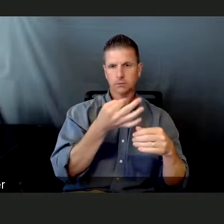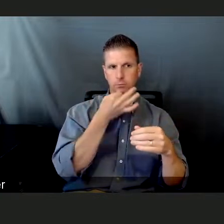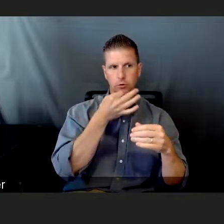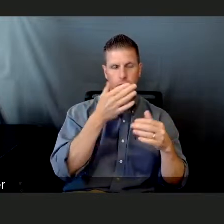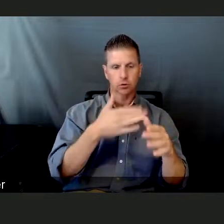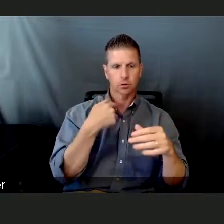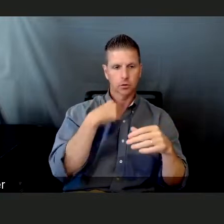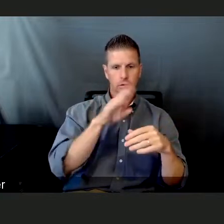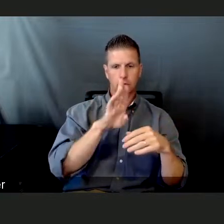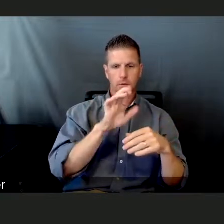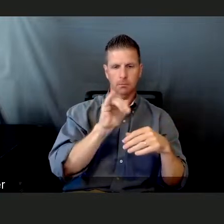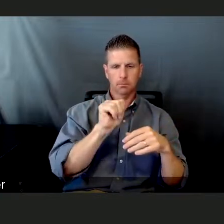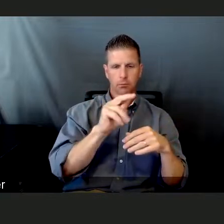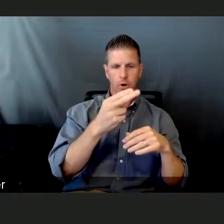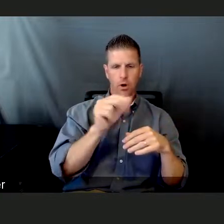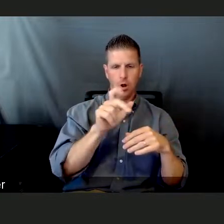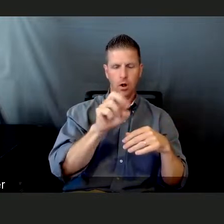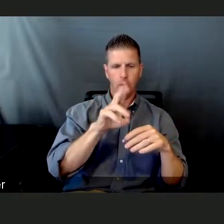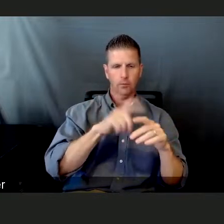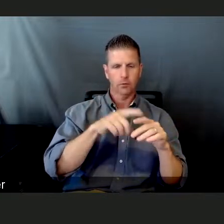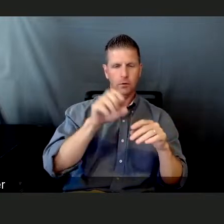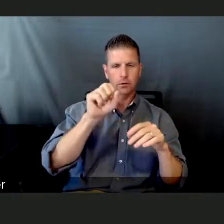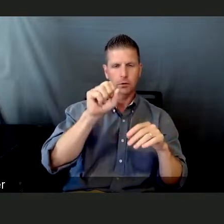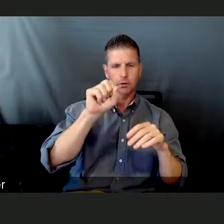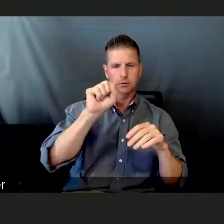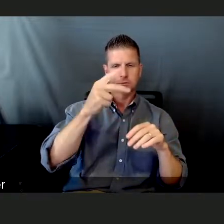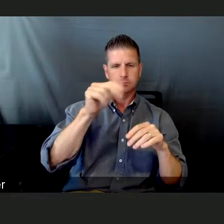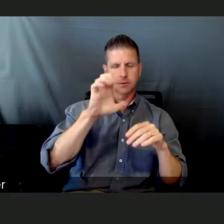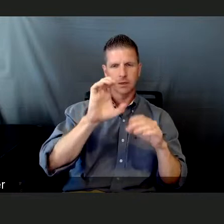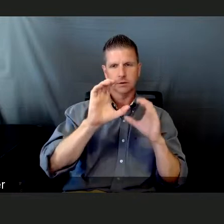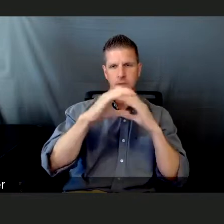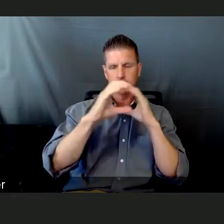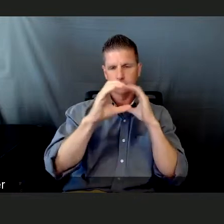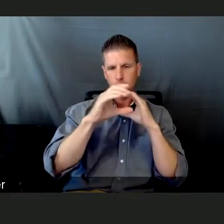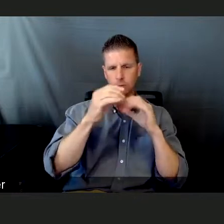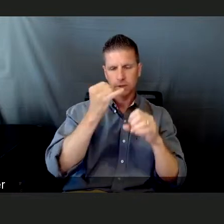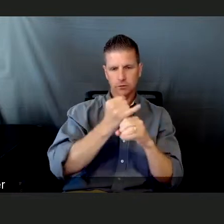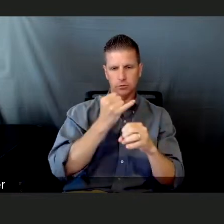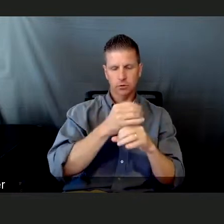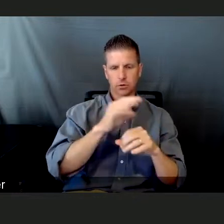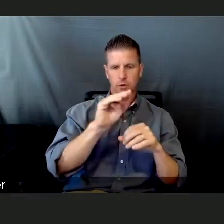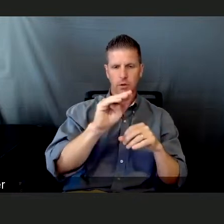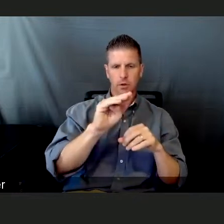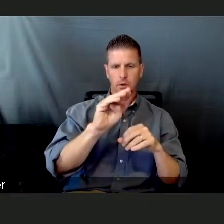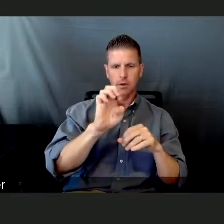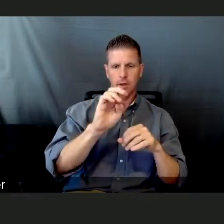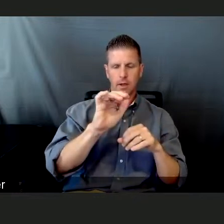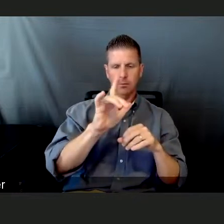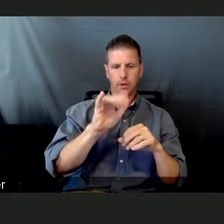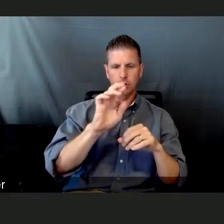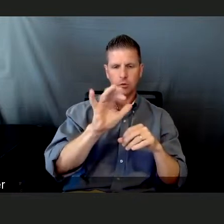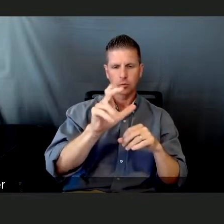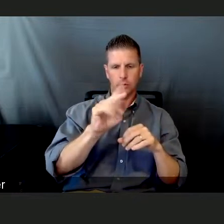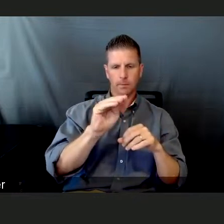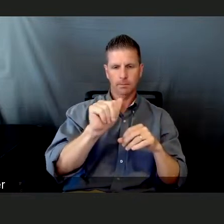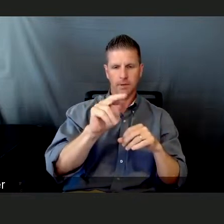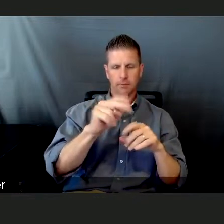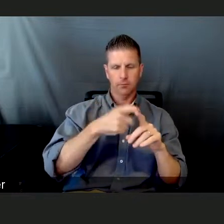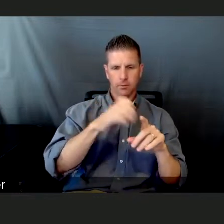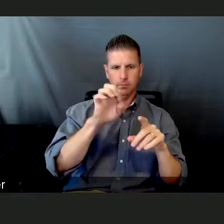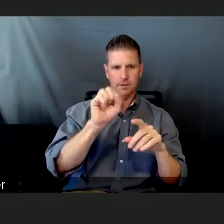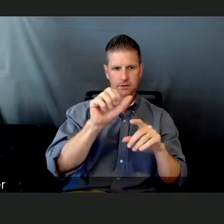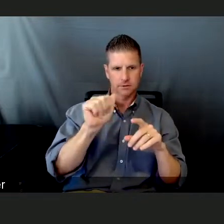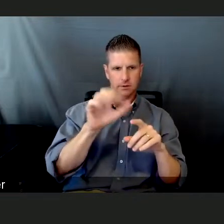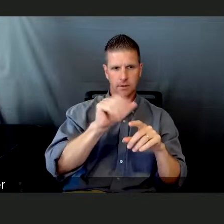Brian Haller from the Space Telescope Science Institute. We have Emily Rickman from ESA and the